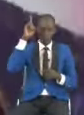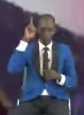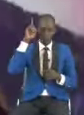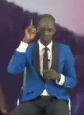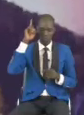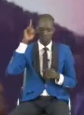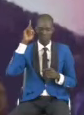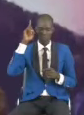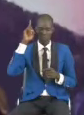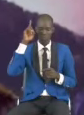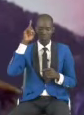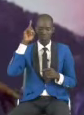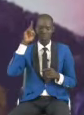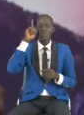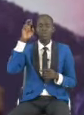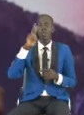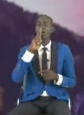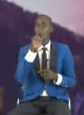You're a merciful God,